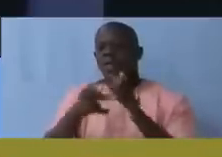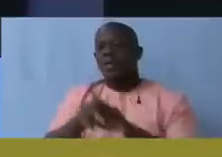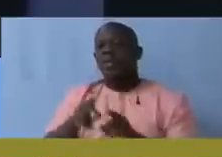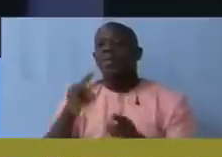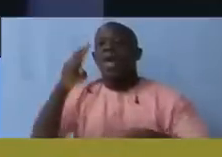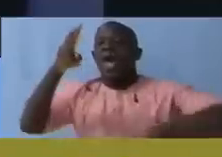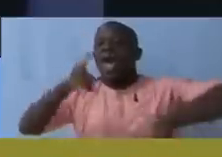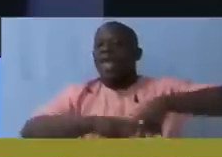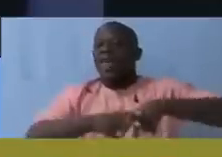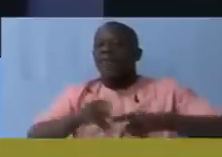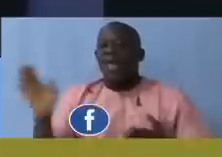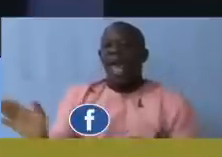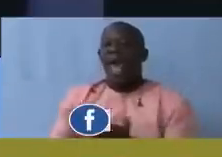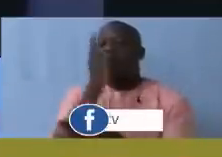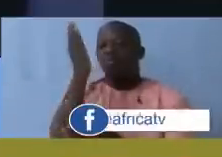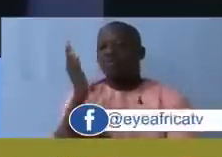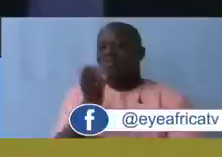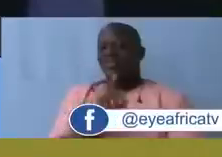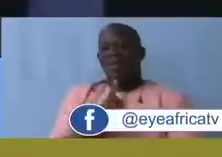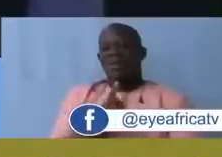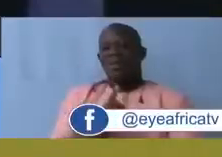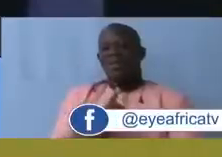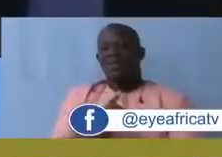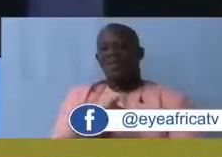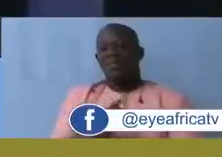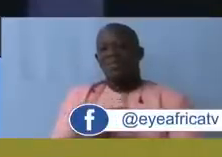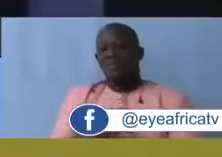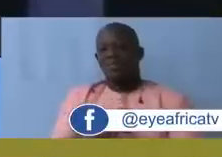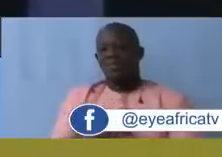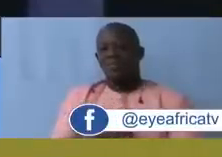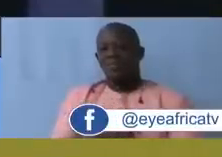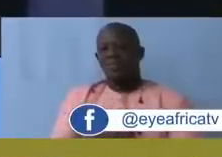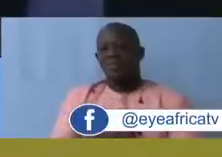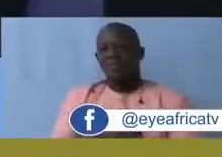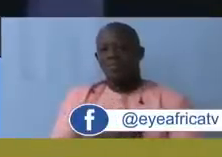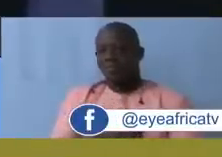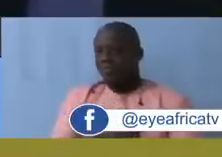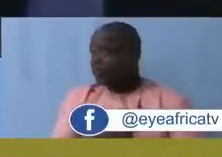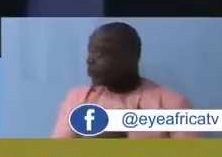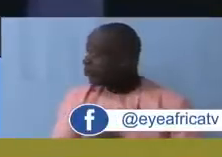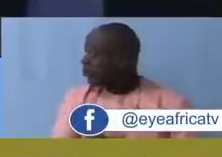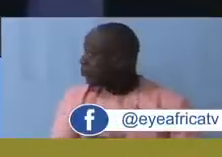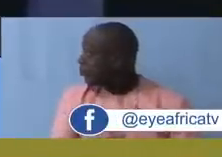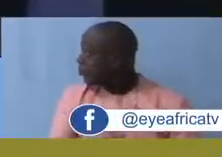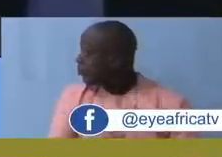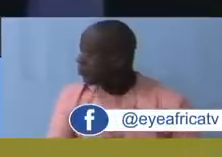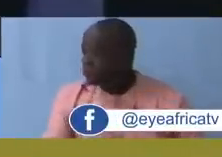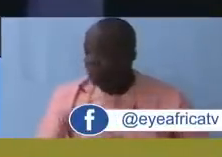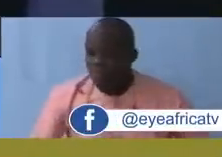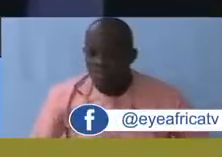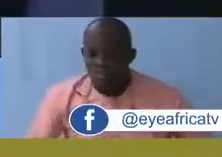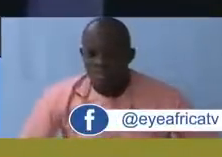Could you say that again? That's the time they will be back back.